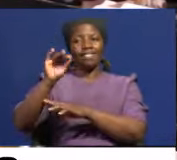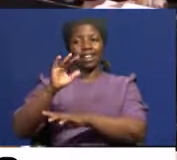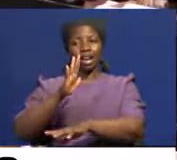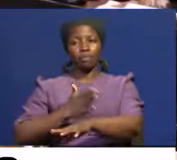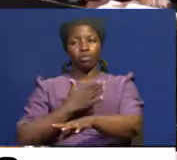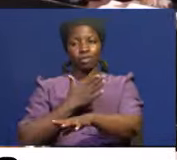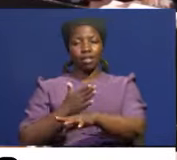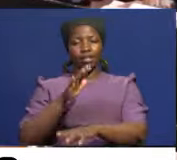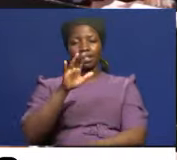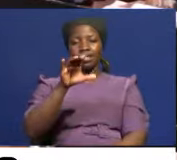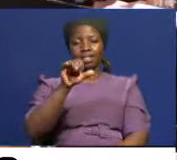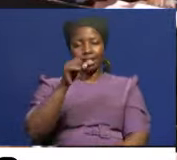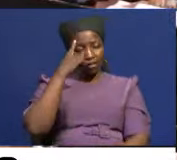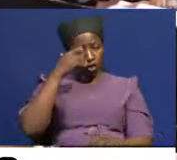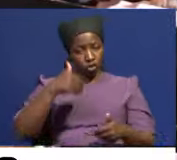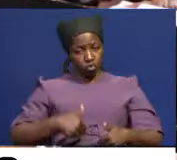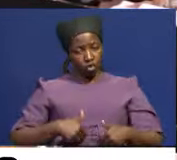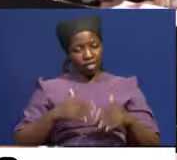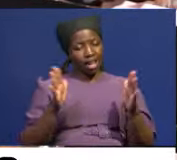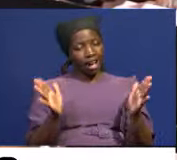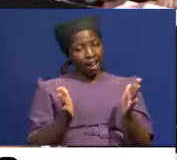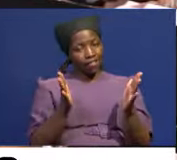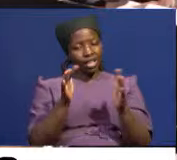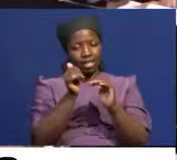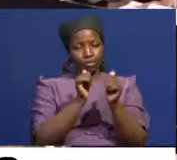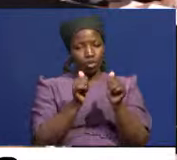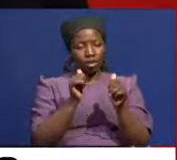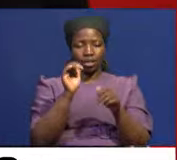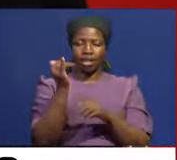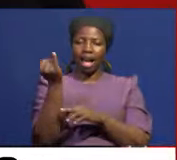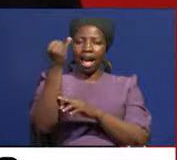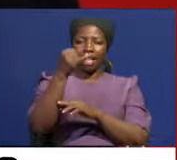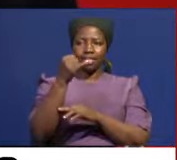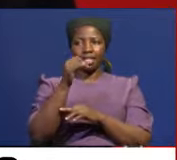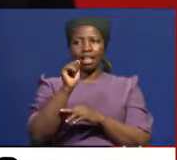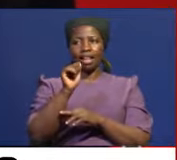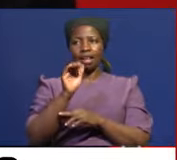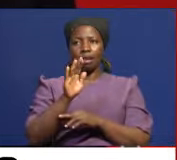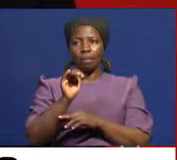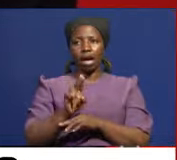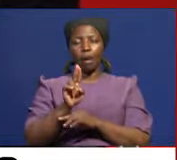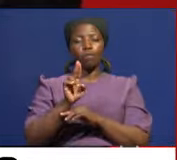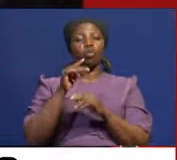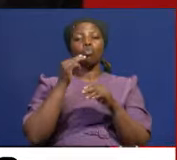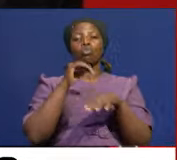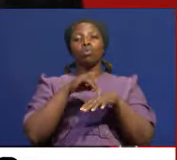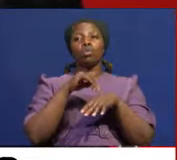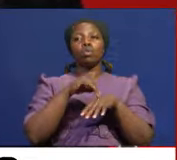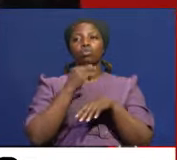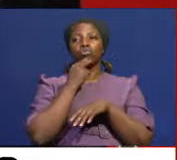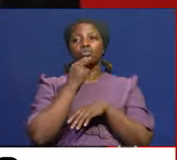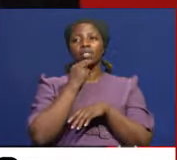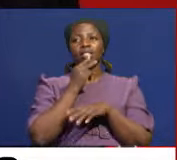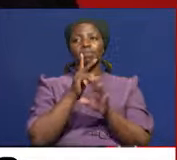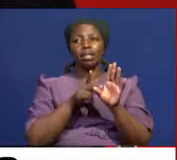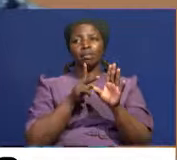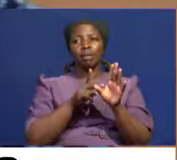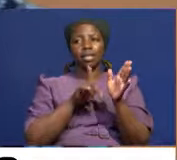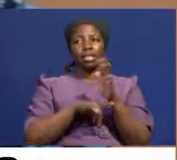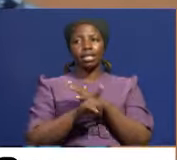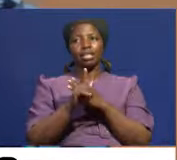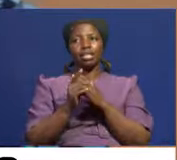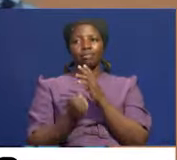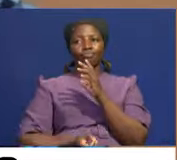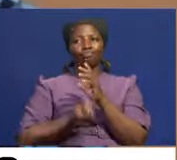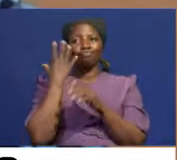The Cabinet Secretary for Youth Affairs, Sports and the Arts, Ababu Namwamba, on Tuesday took part in the inaugural Recording Academy Africa Steering